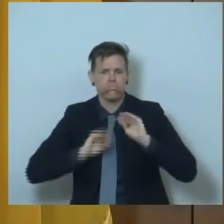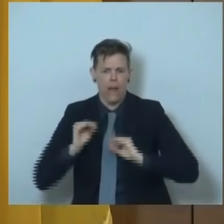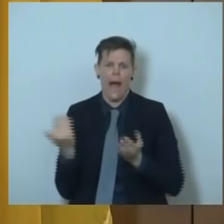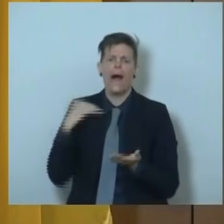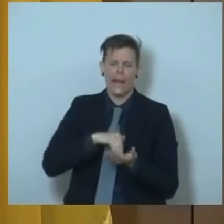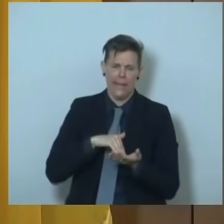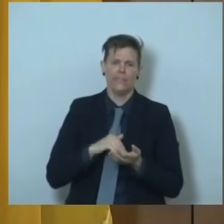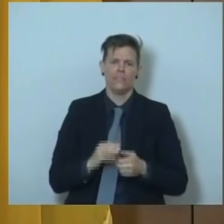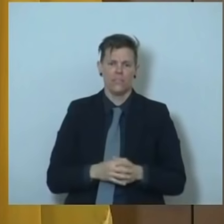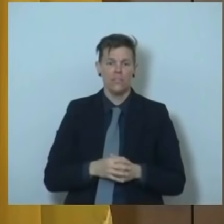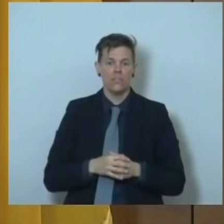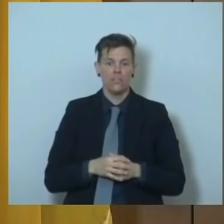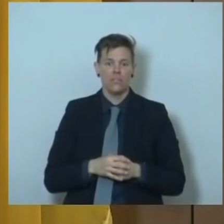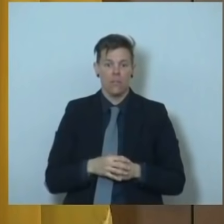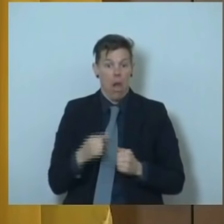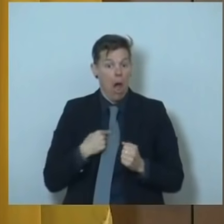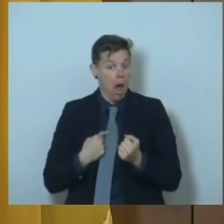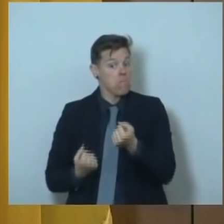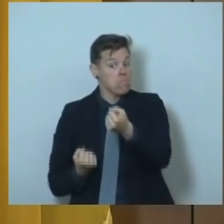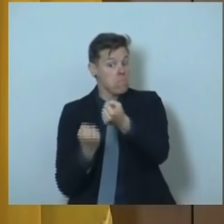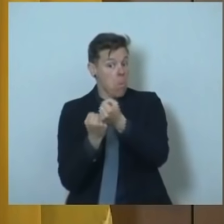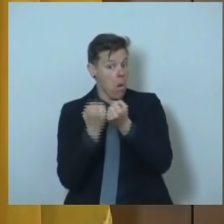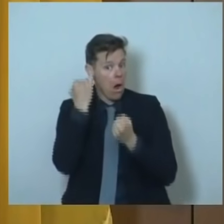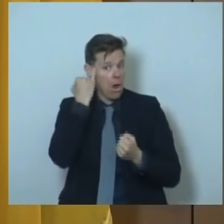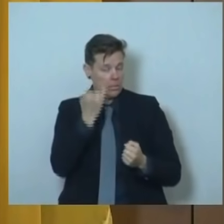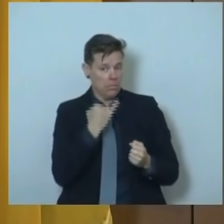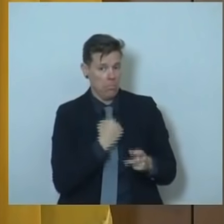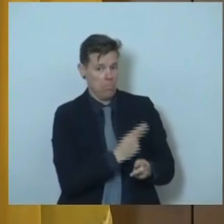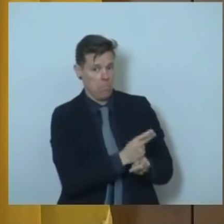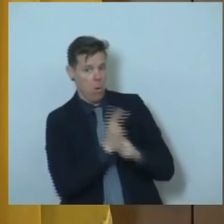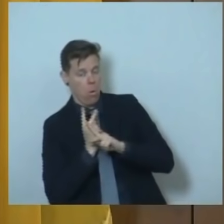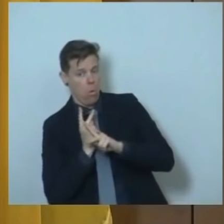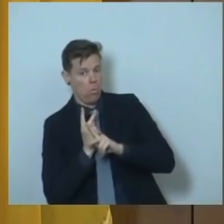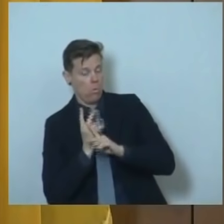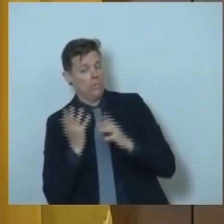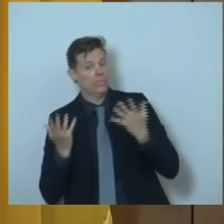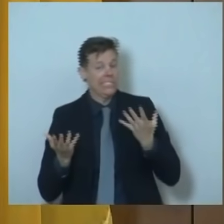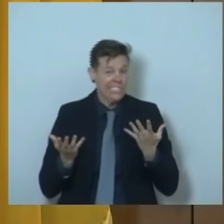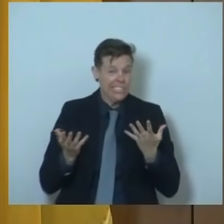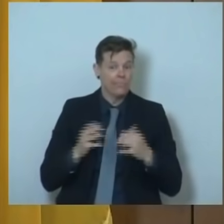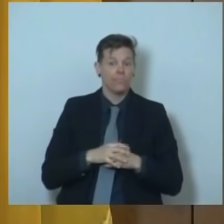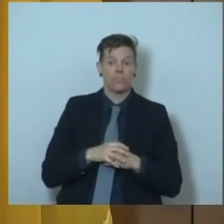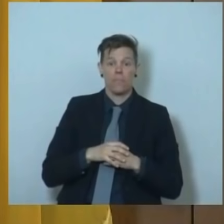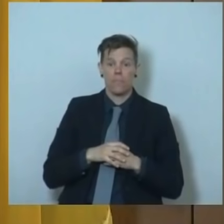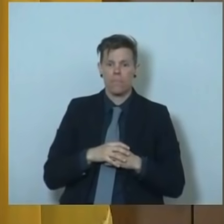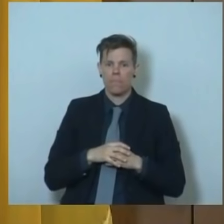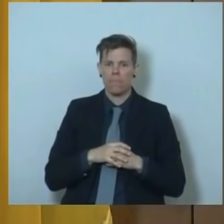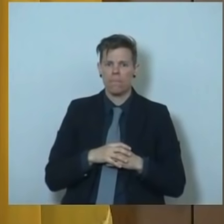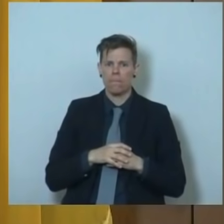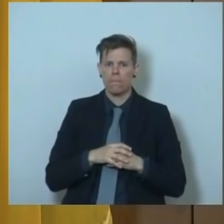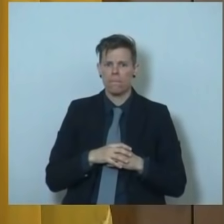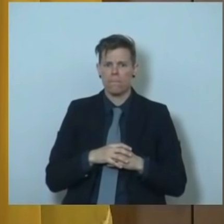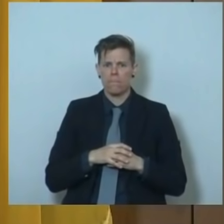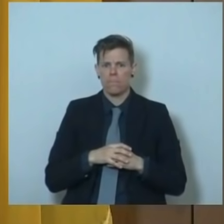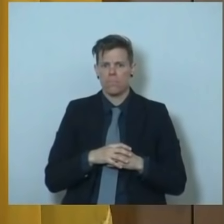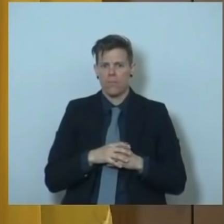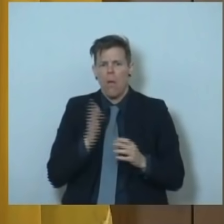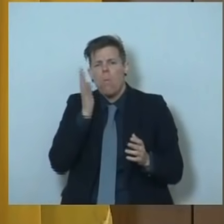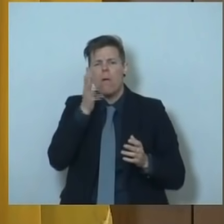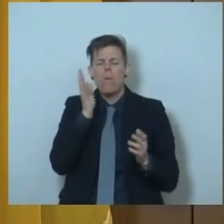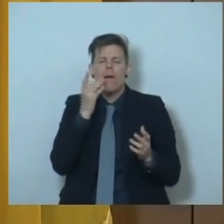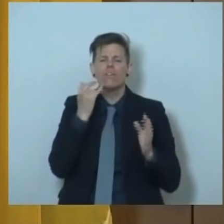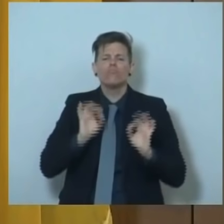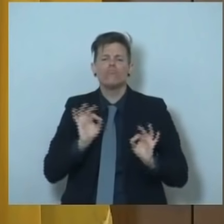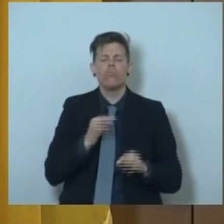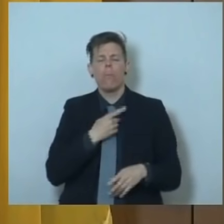that. I think it's too early to tell New Mexicans that we have won that or that we've even provided it in a specific request, because